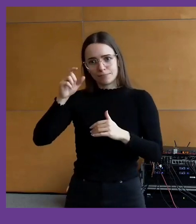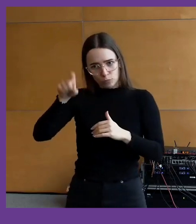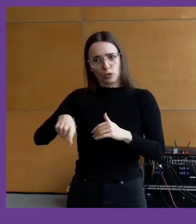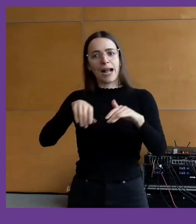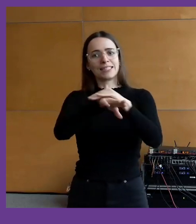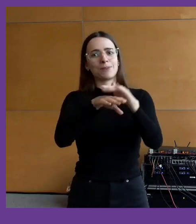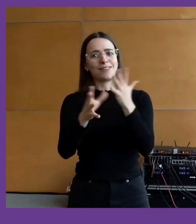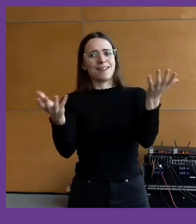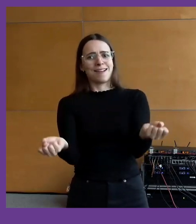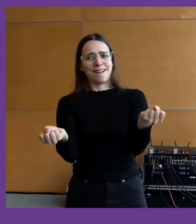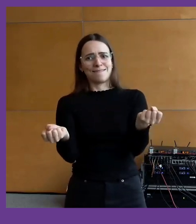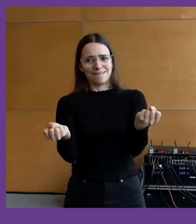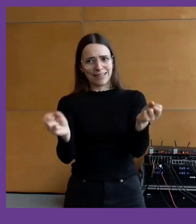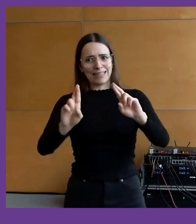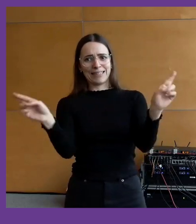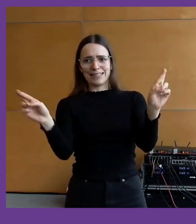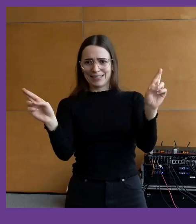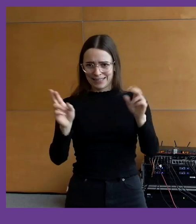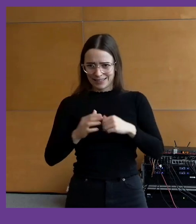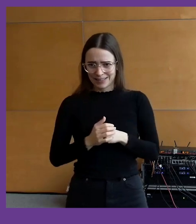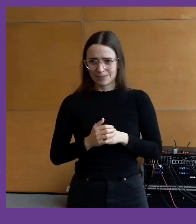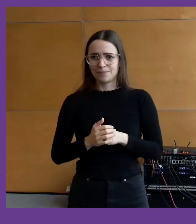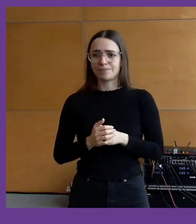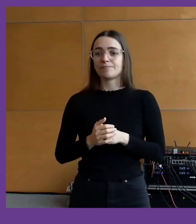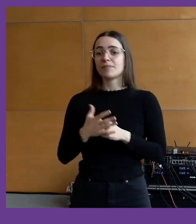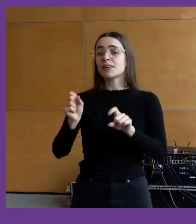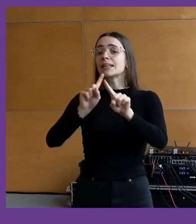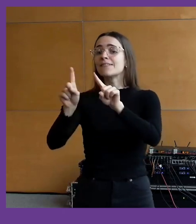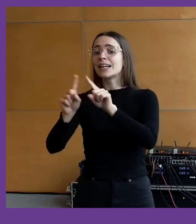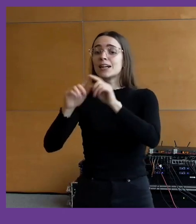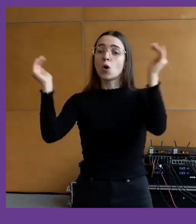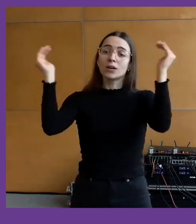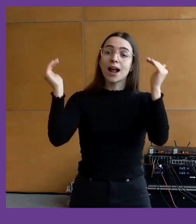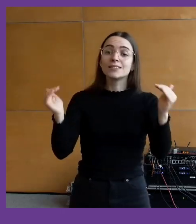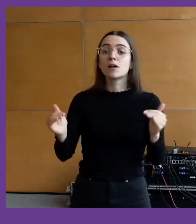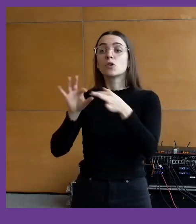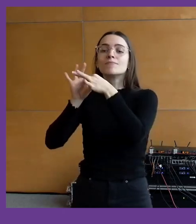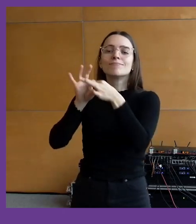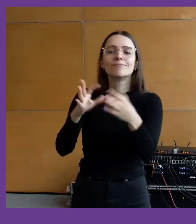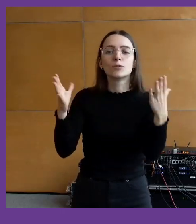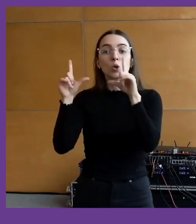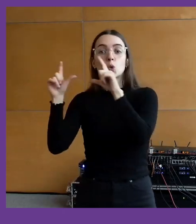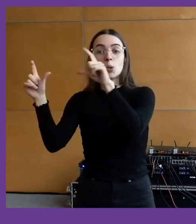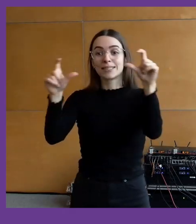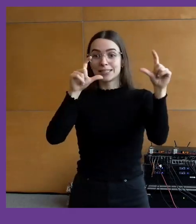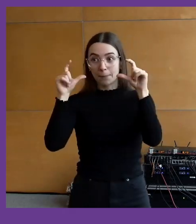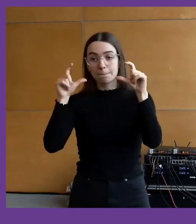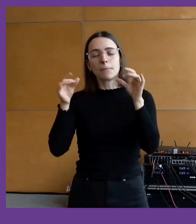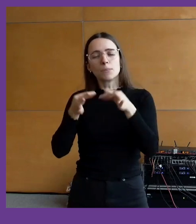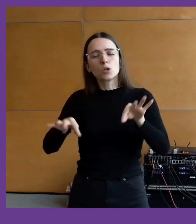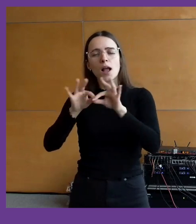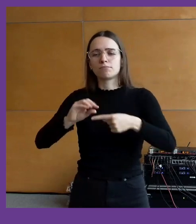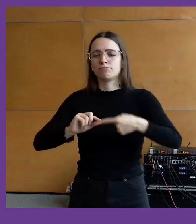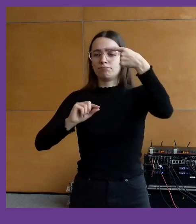are accessible for persons with disabilities. Now, the strategy on the rights of persons with